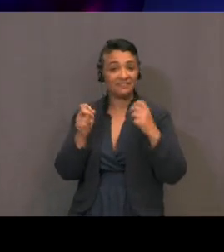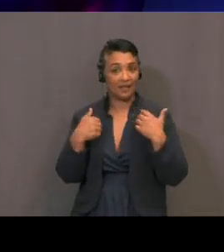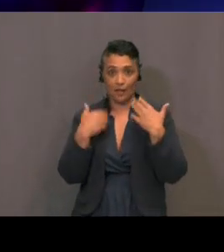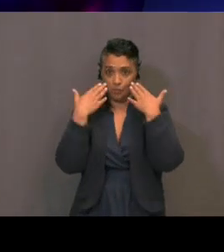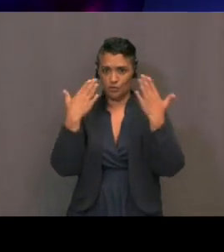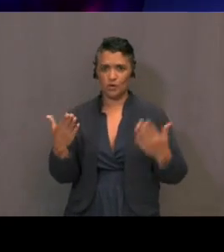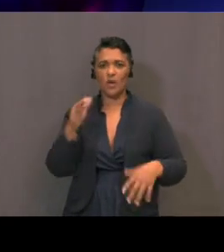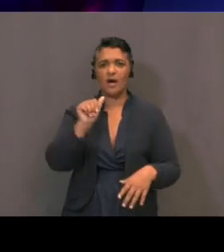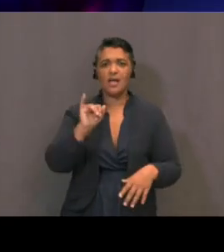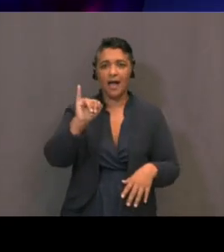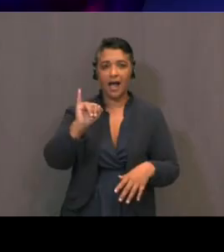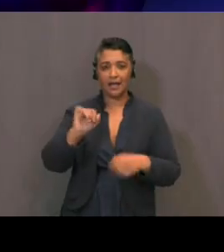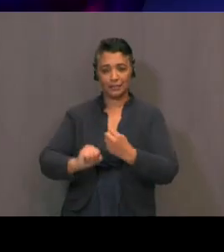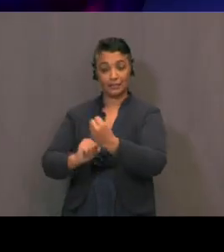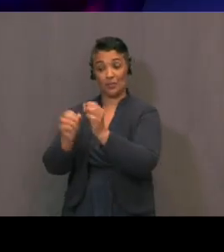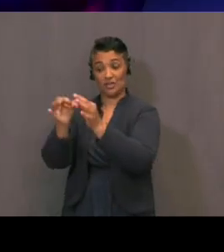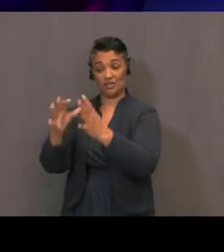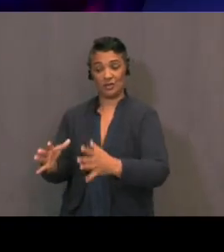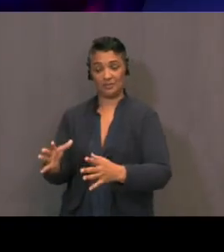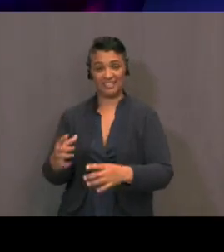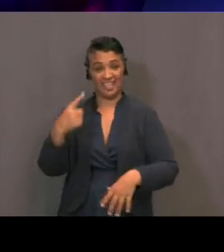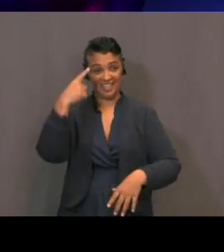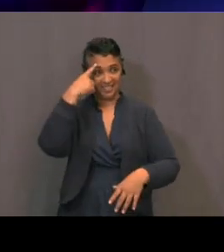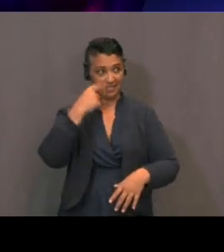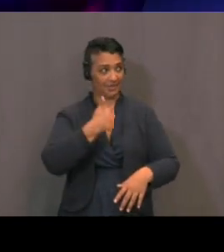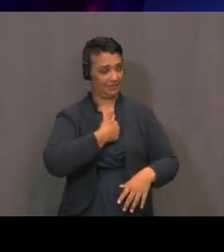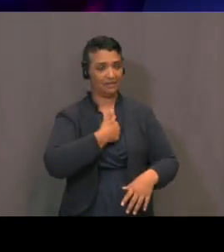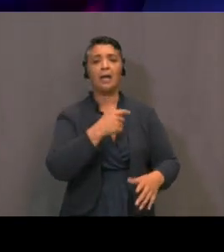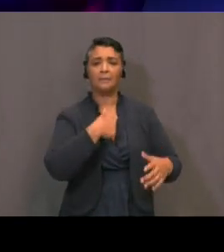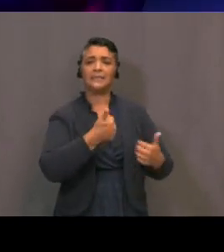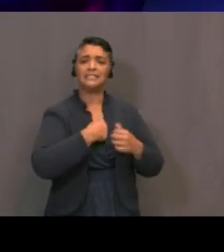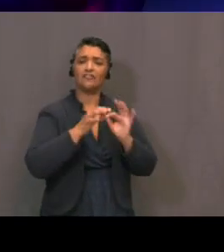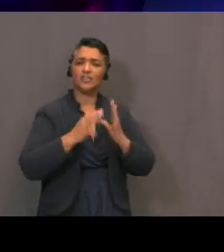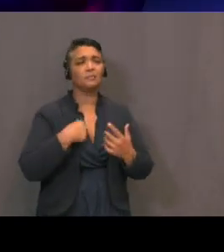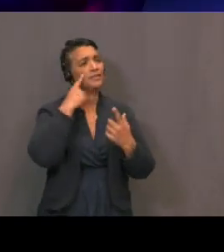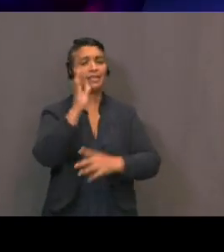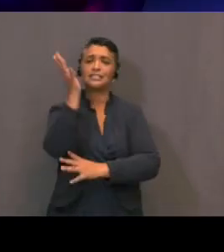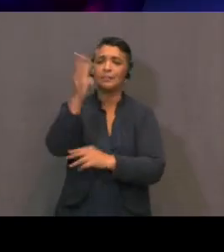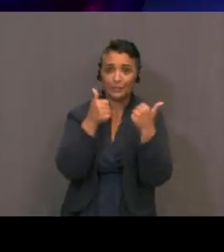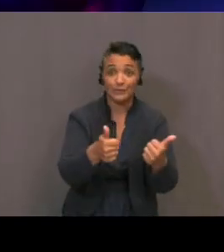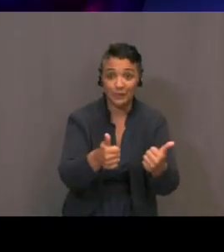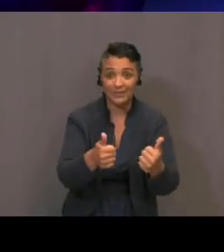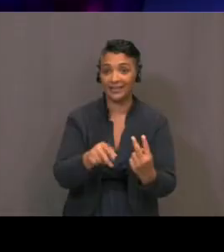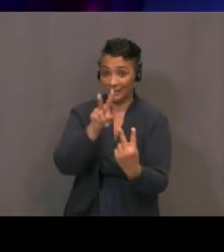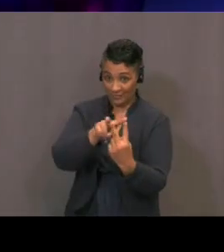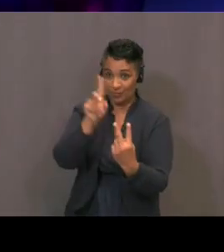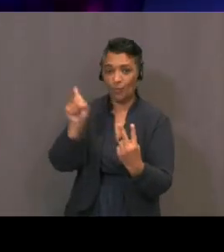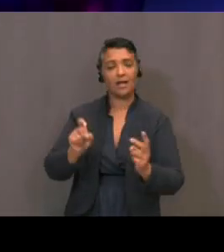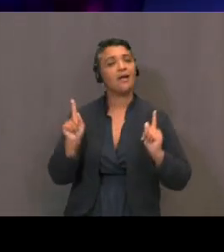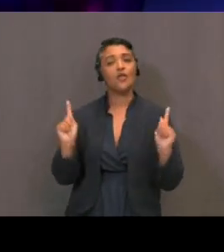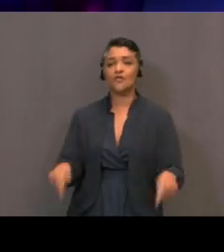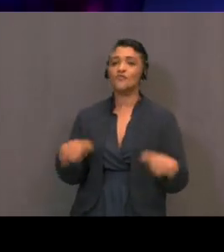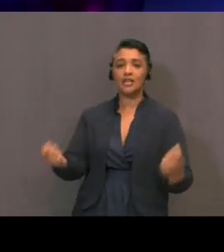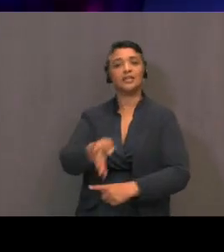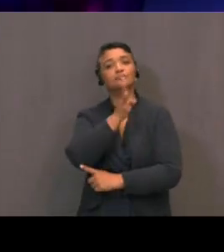AI-supported interpreters would think of you as speakers, but as an interpreter, I think you were brilliant for 2 reasons. You spoke naturally, and